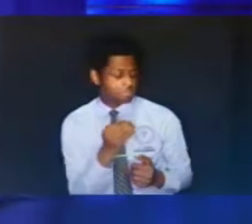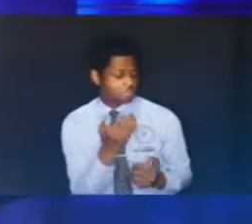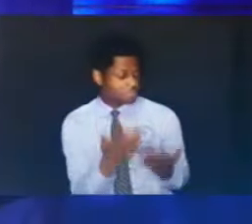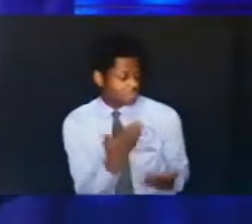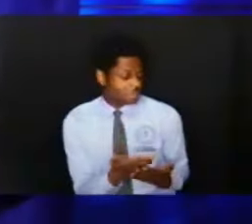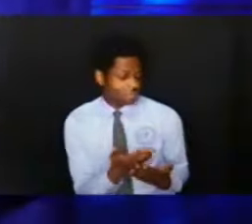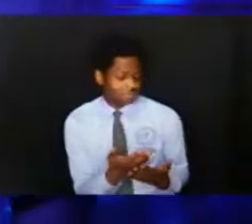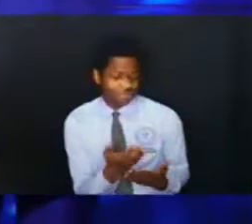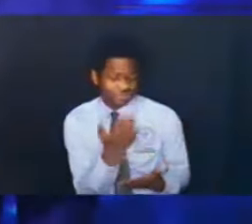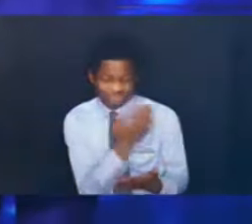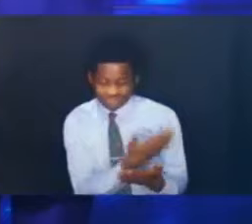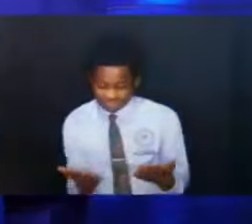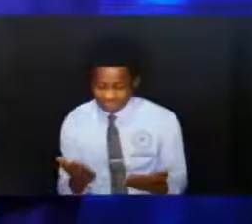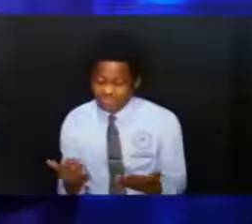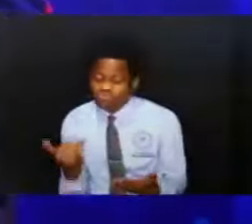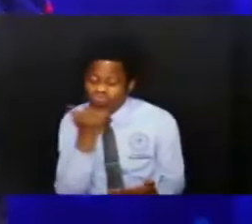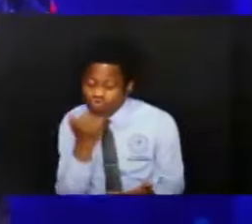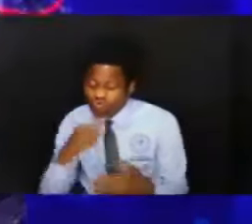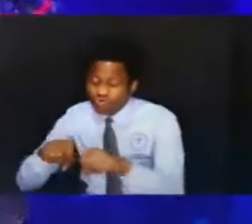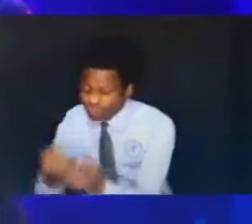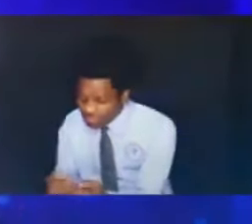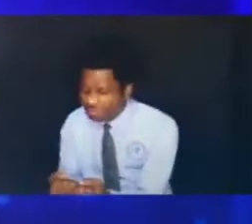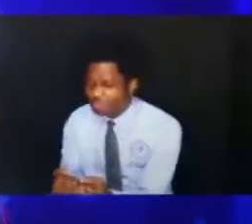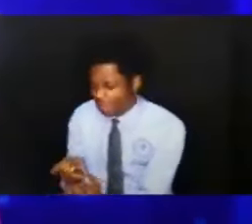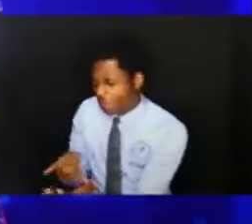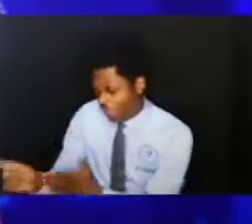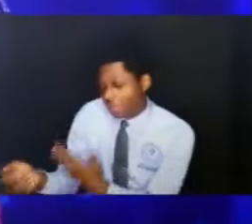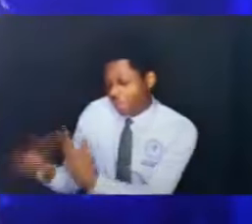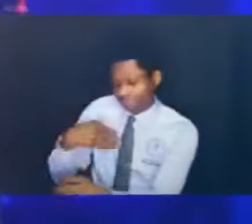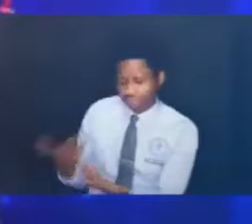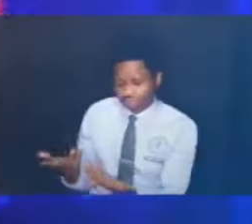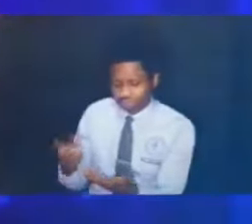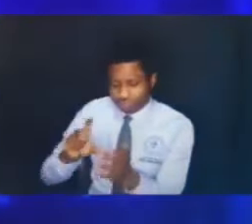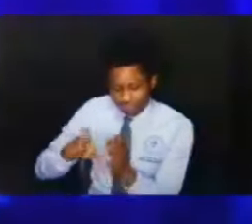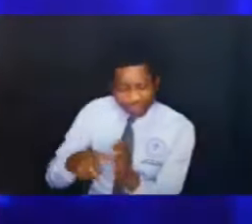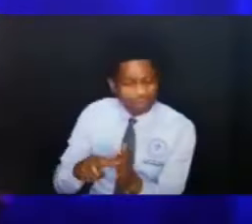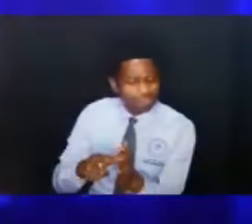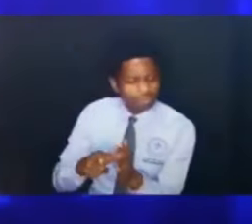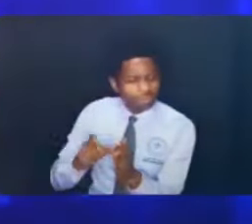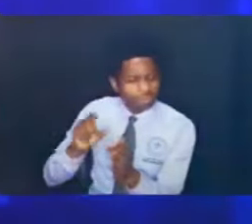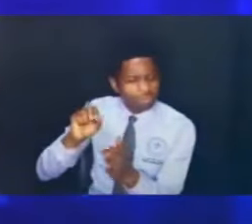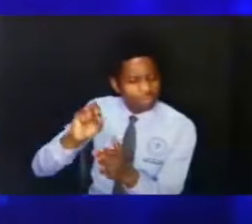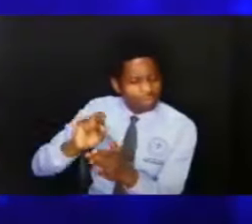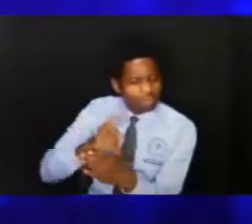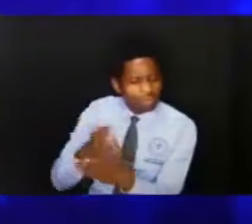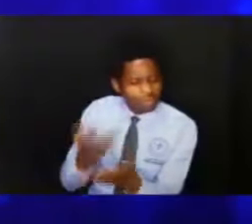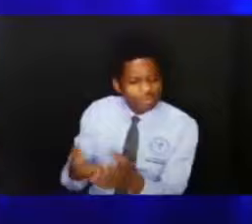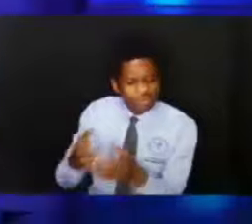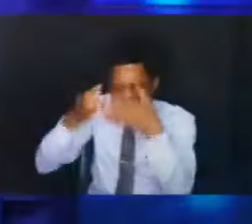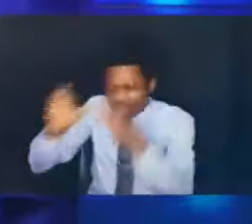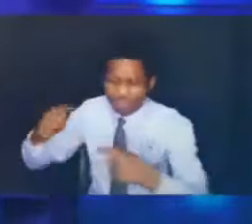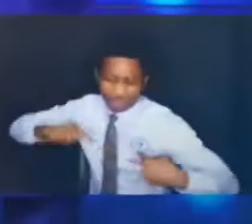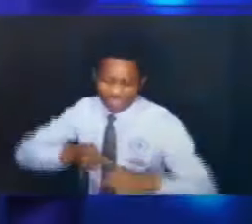make amends for the wrong or the injury done, or you make some compensation. To bom modin se adie